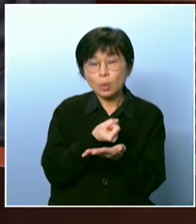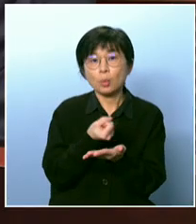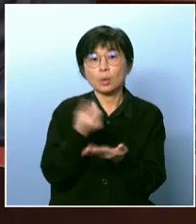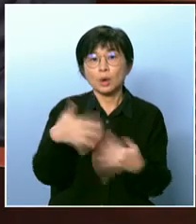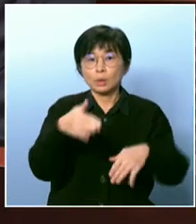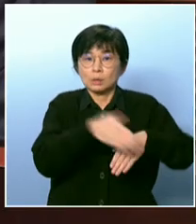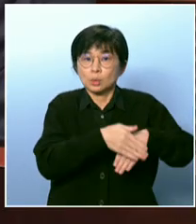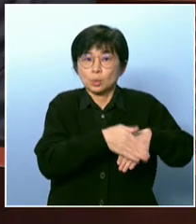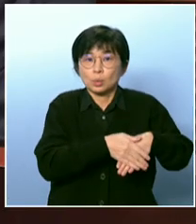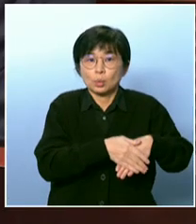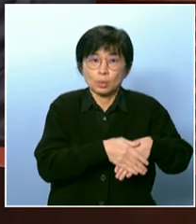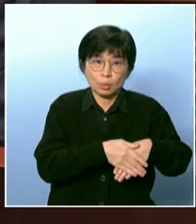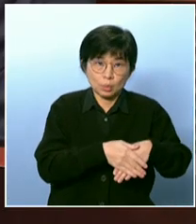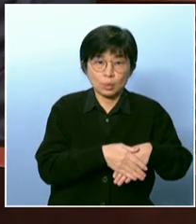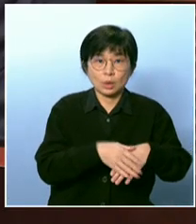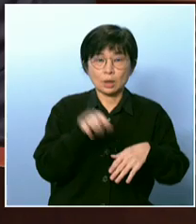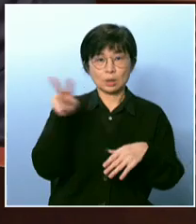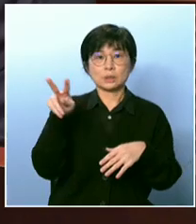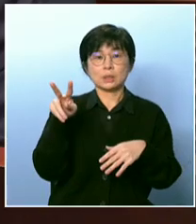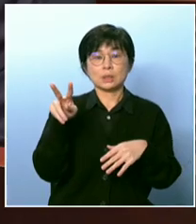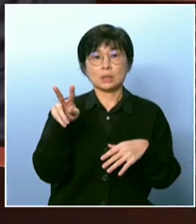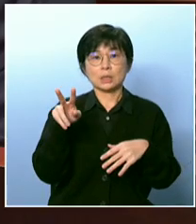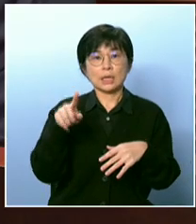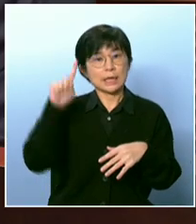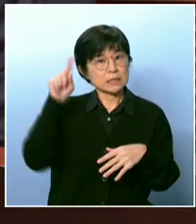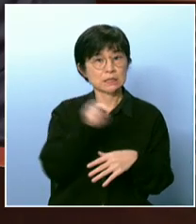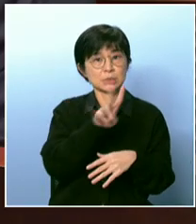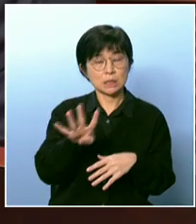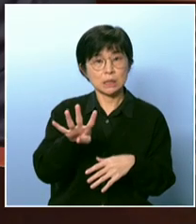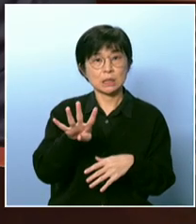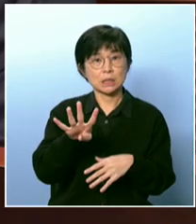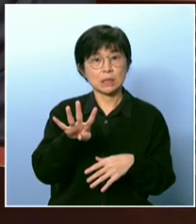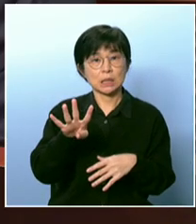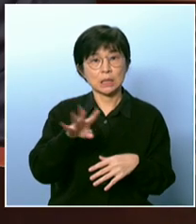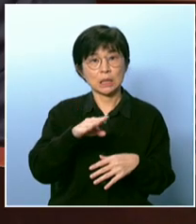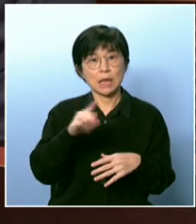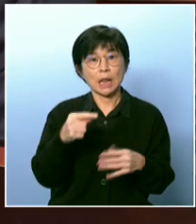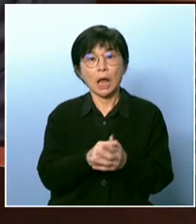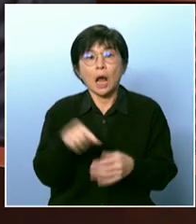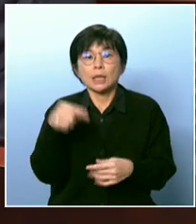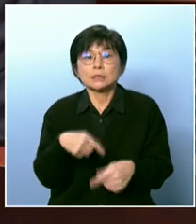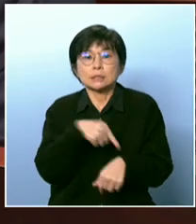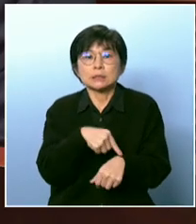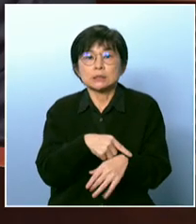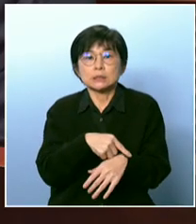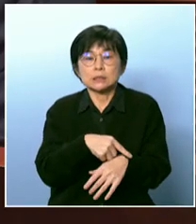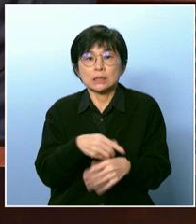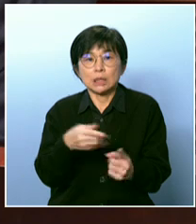of the Audit Commission talked about clawback of funding,